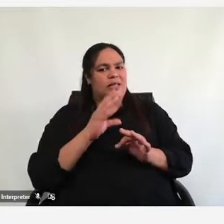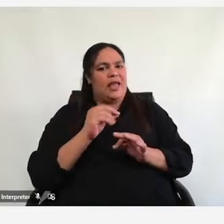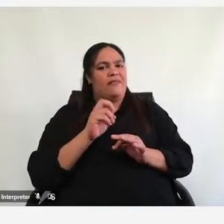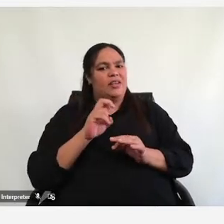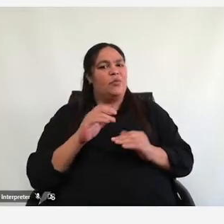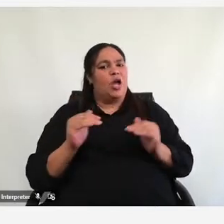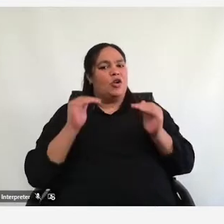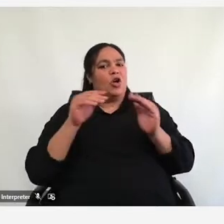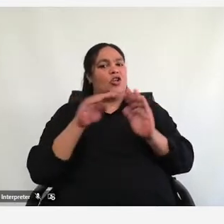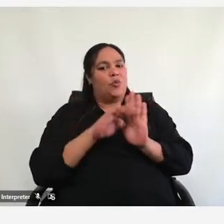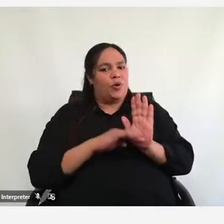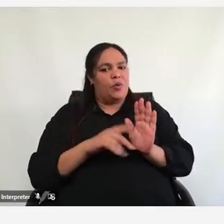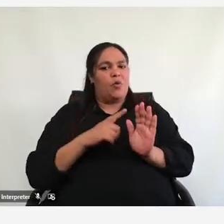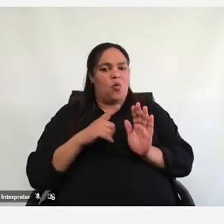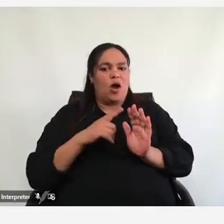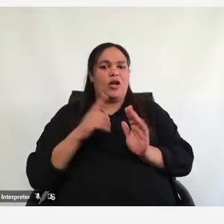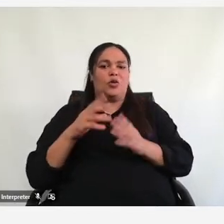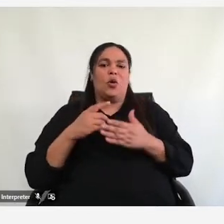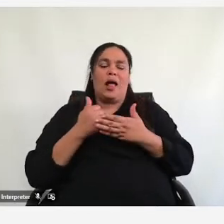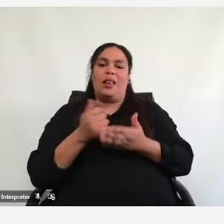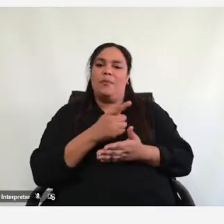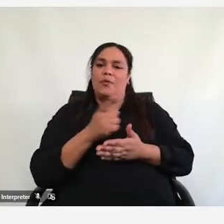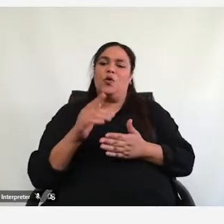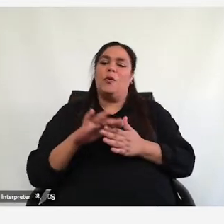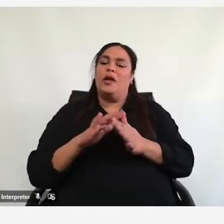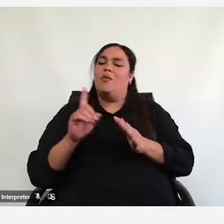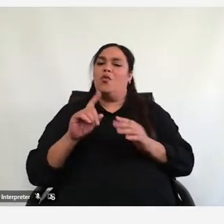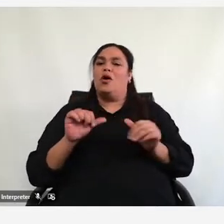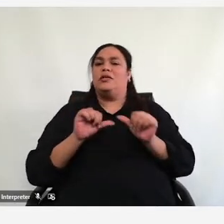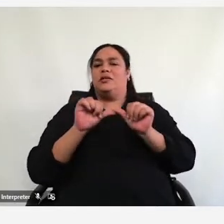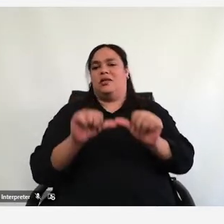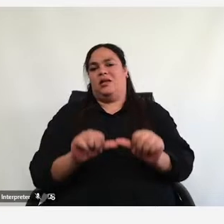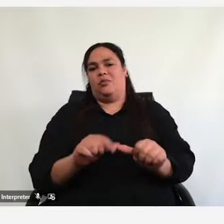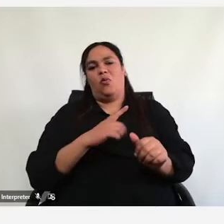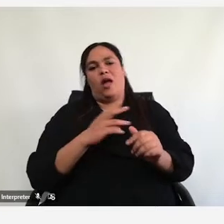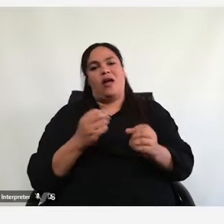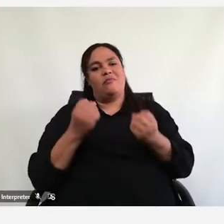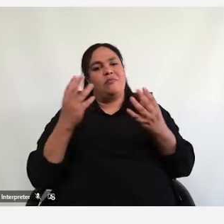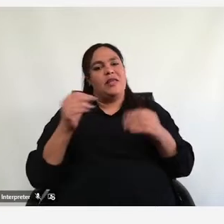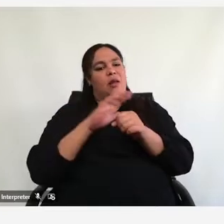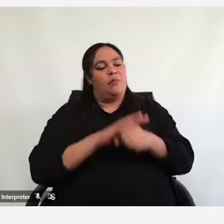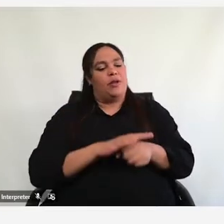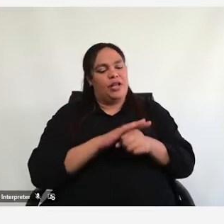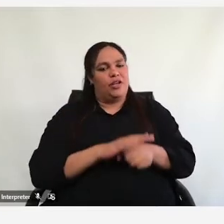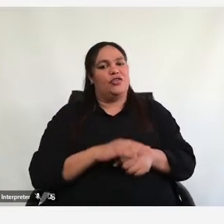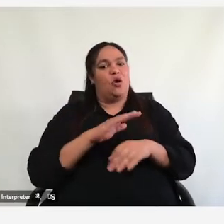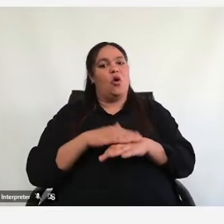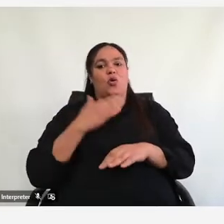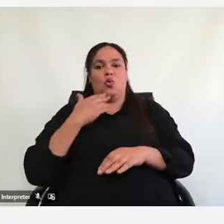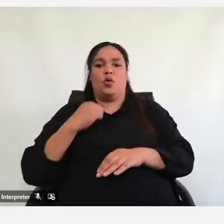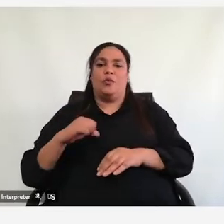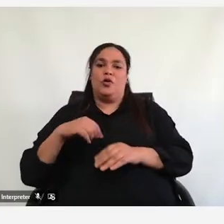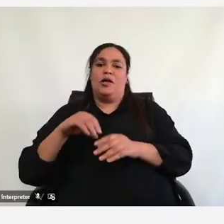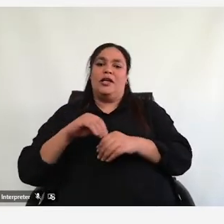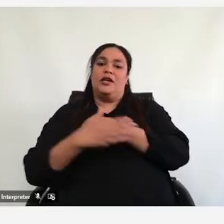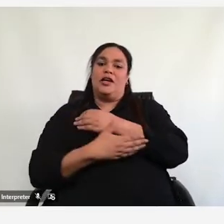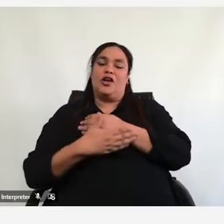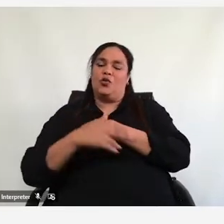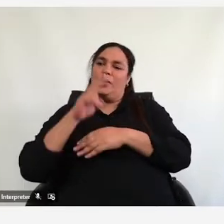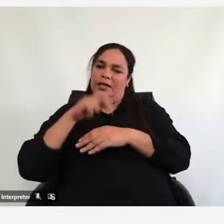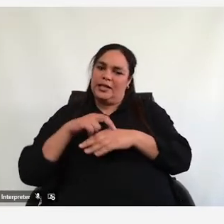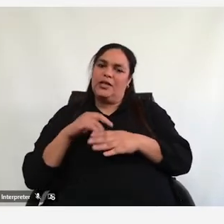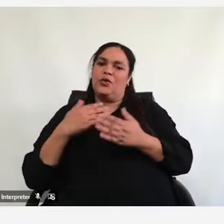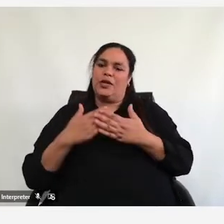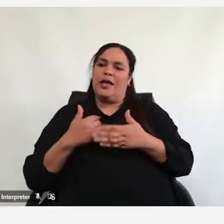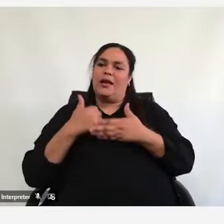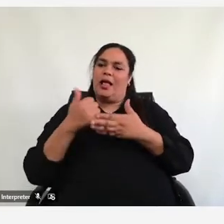enhancement programs is in order to help you become sustainable, because there's a lot of pressures on municipalities in our country. So we need to be able to